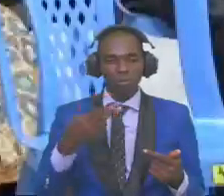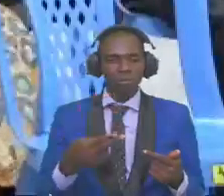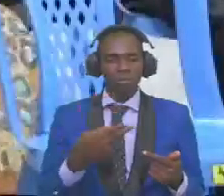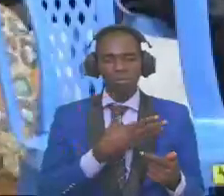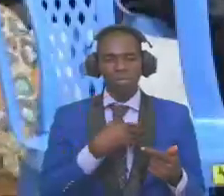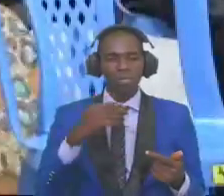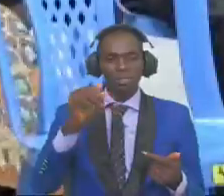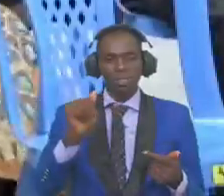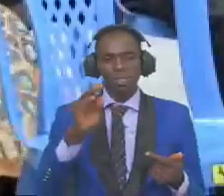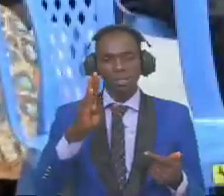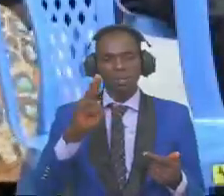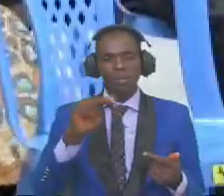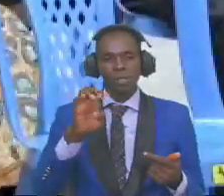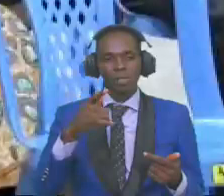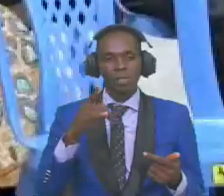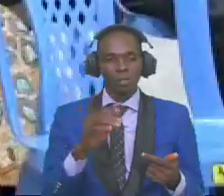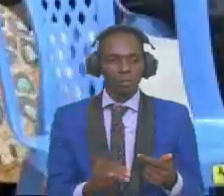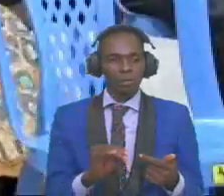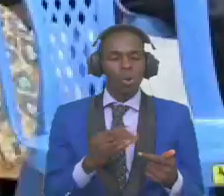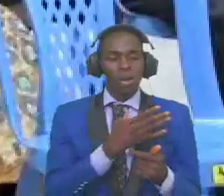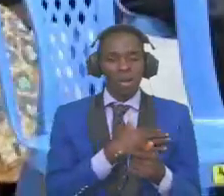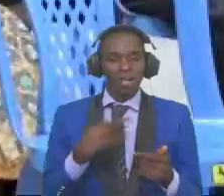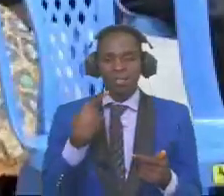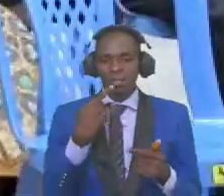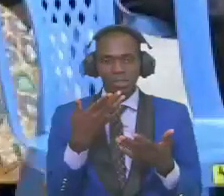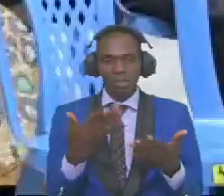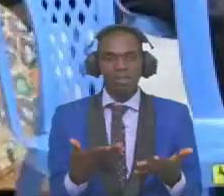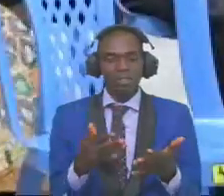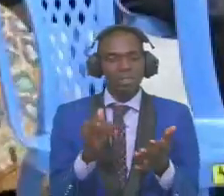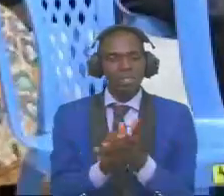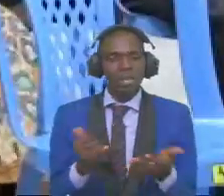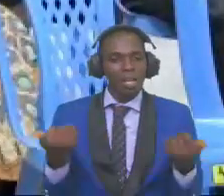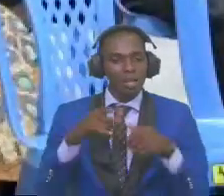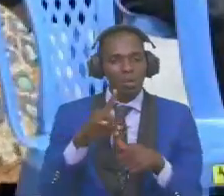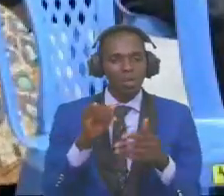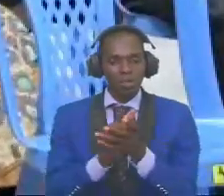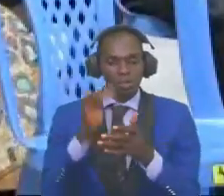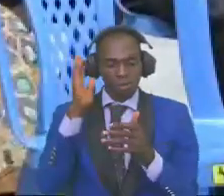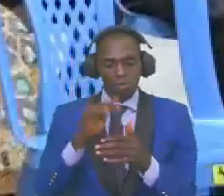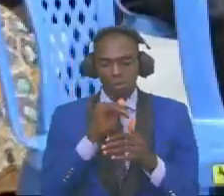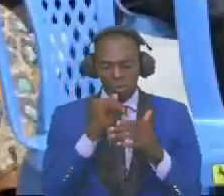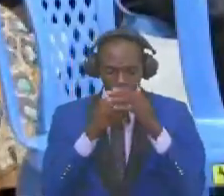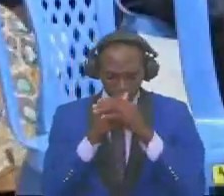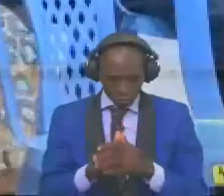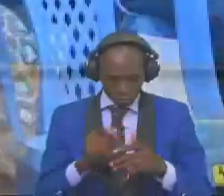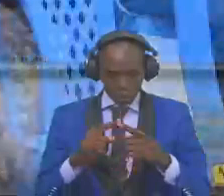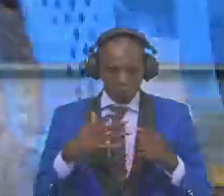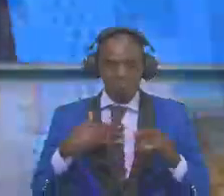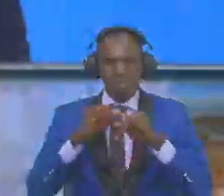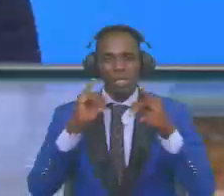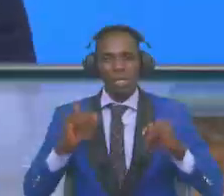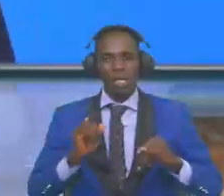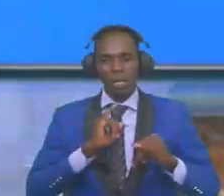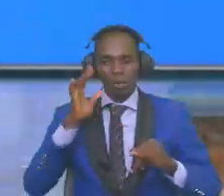anyone that will not bow to my idol, I'll take him and put him in the furnace of